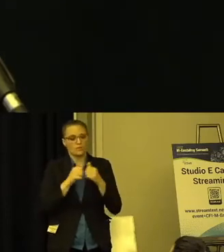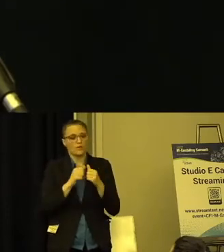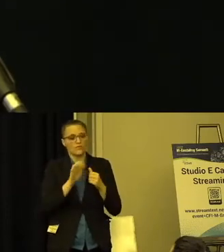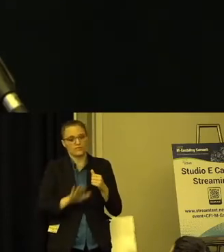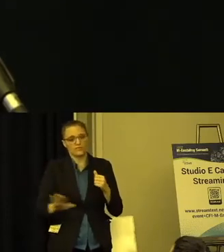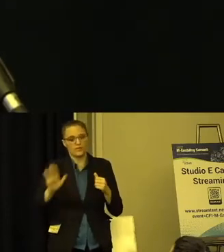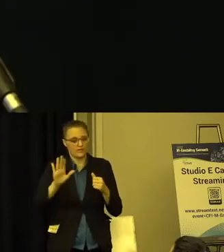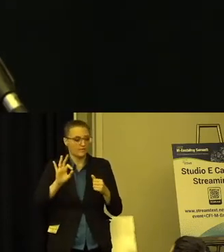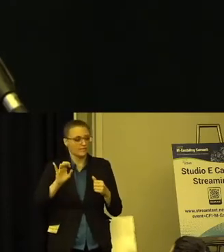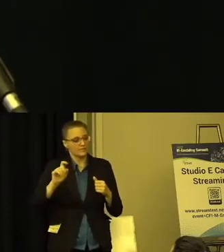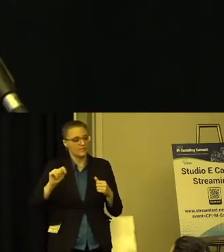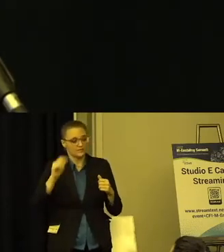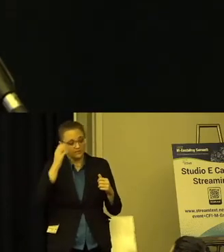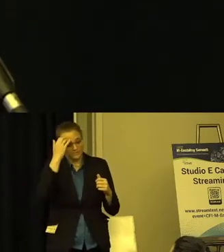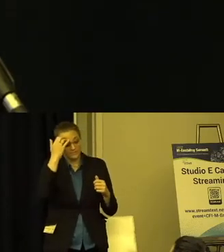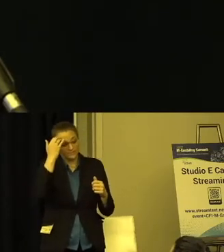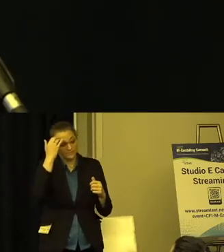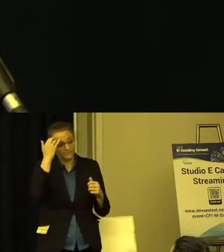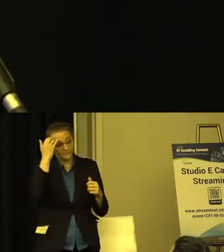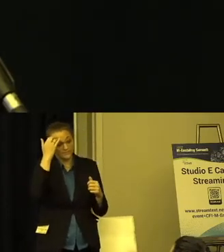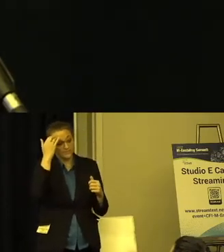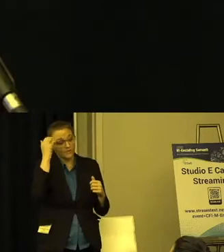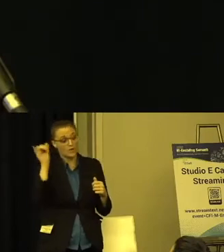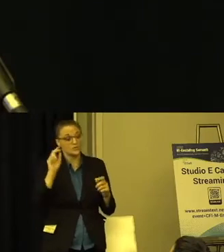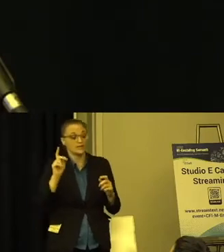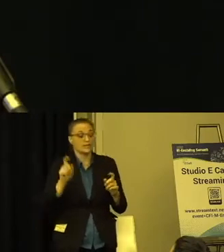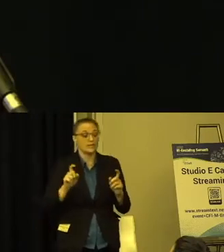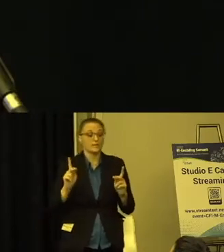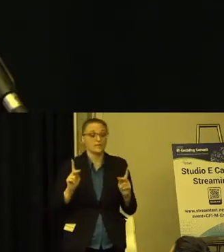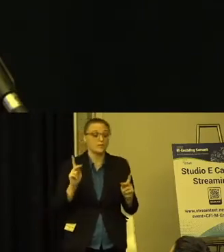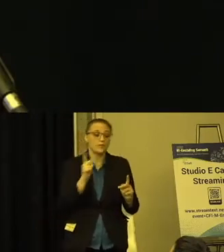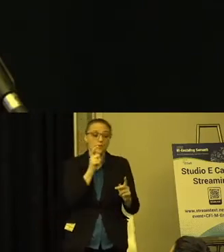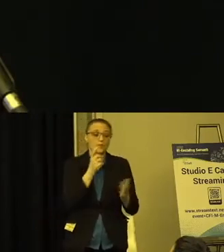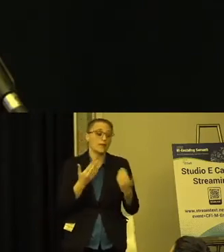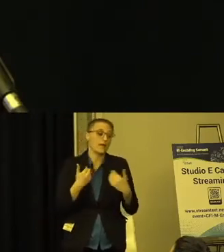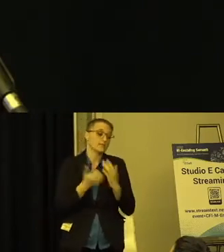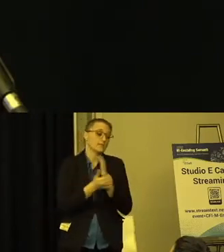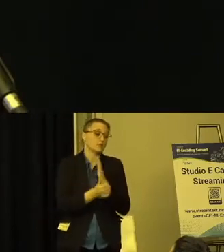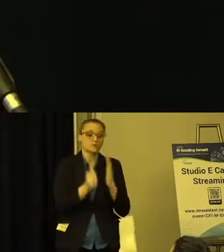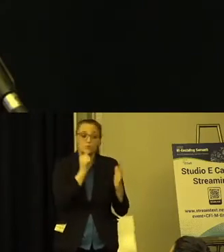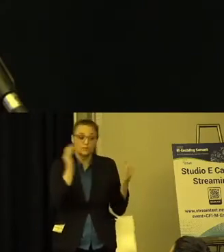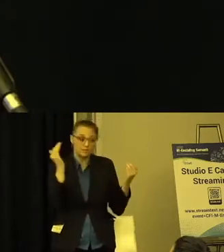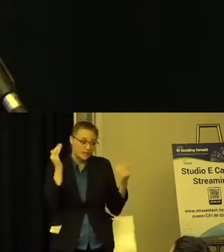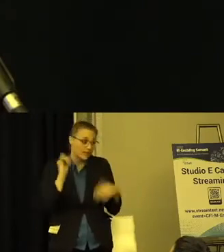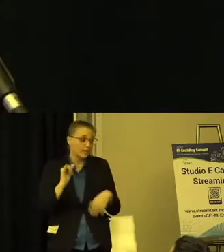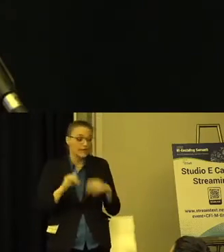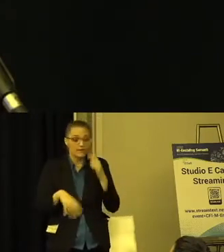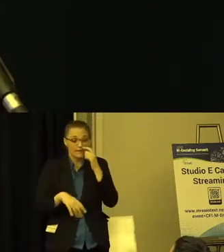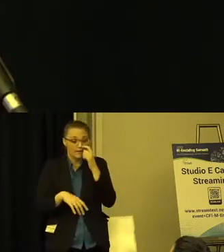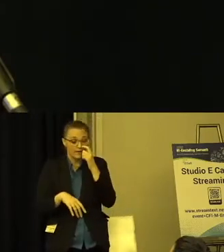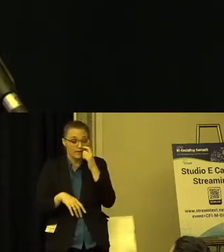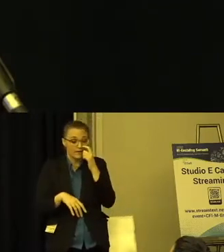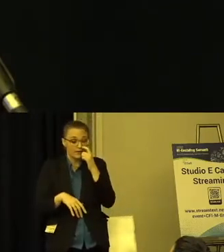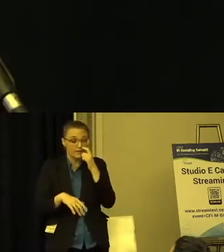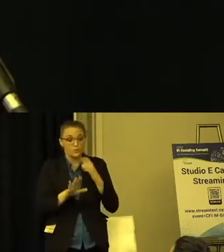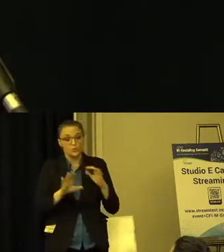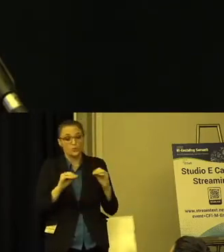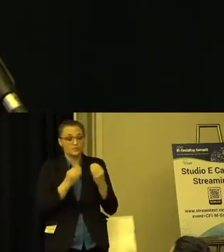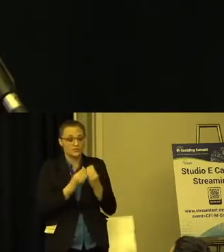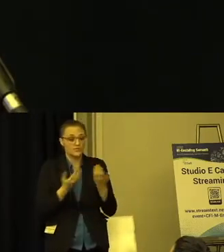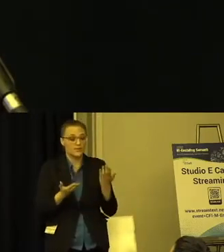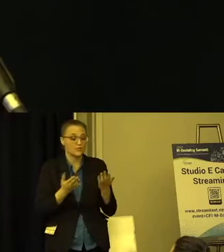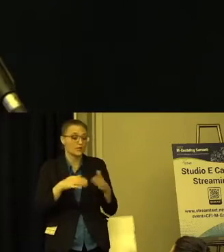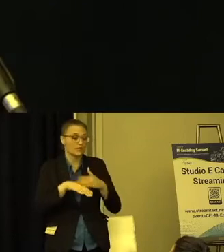their feet. And we also need people who might have skills that you wouldn't expect. Like, in your organization, maybe your